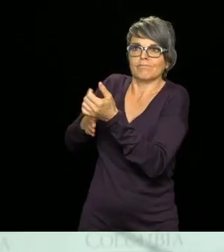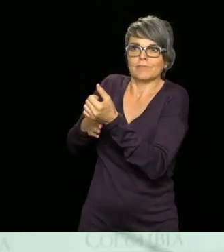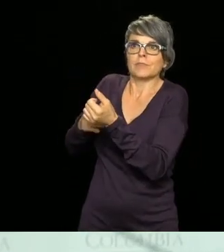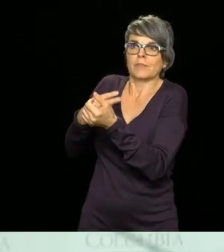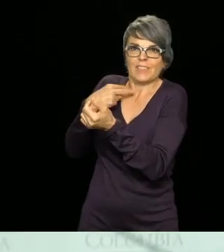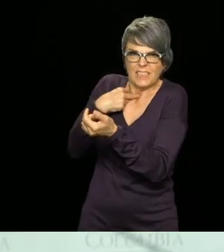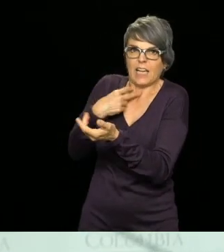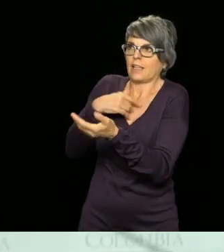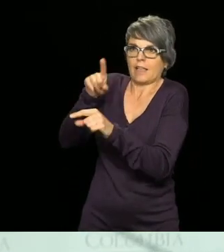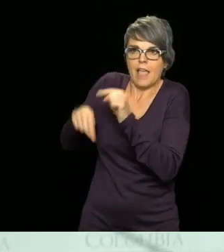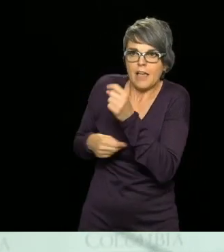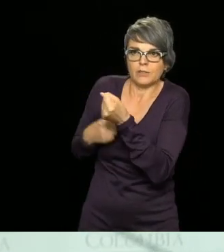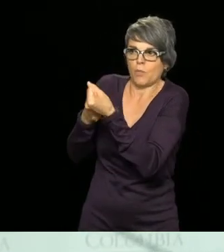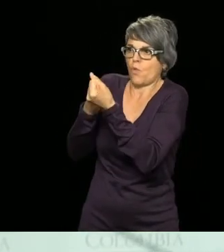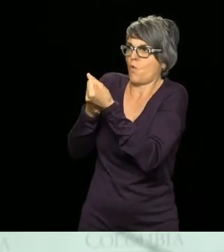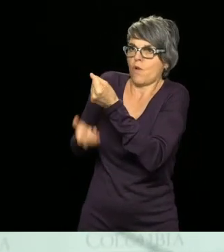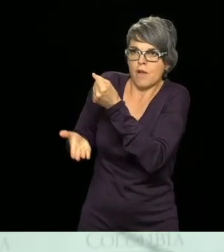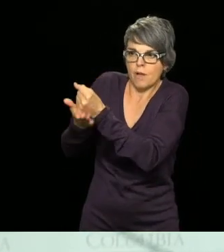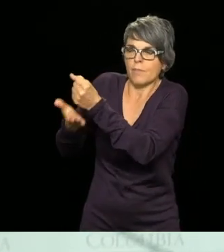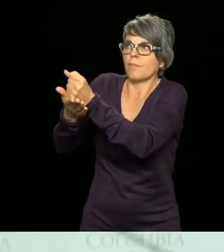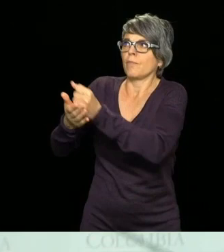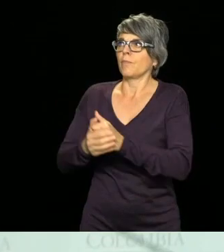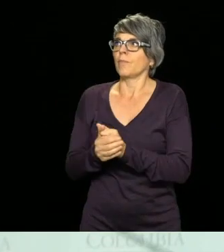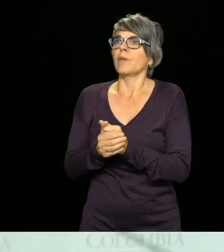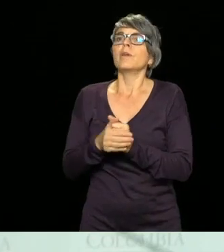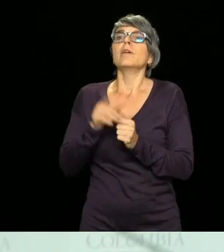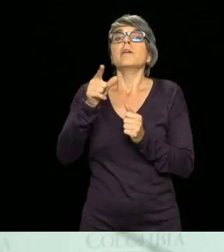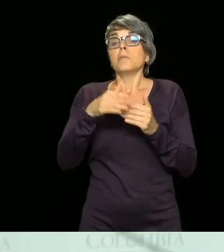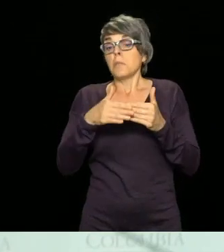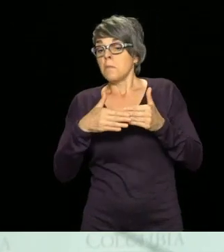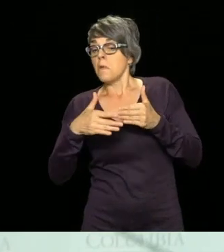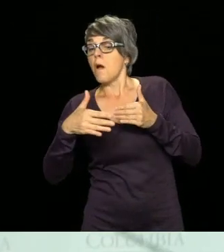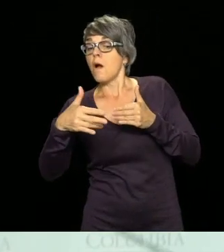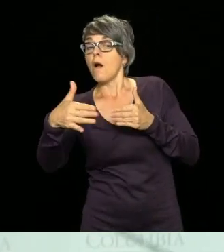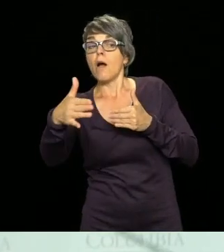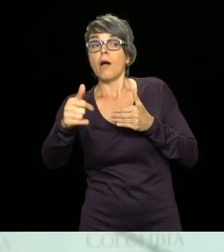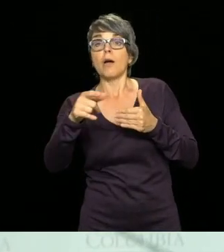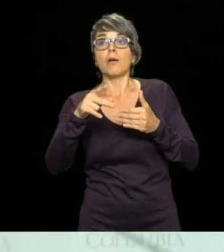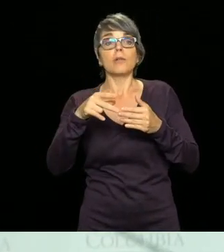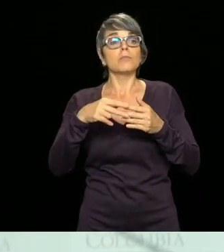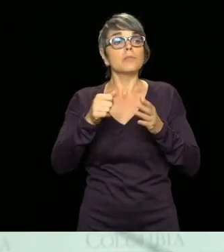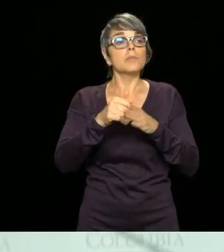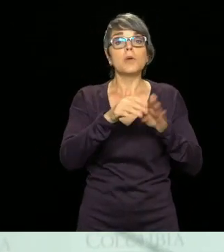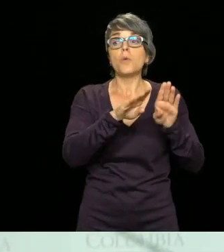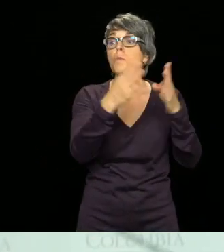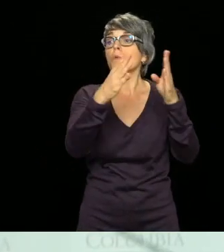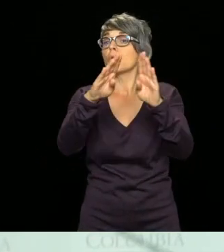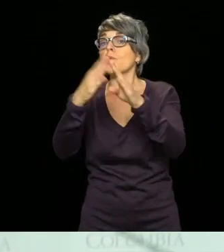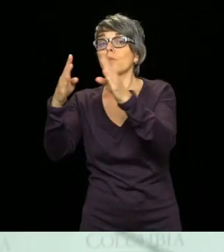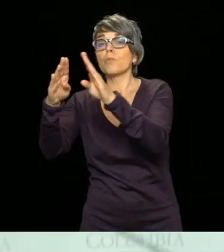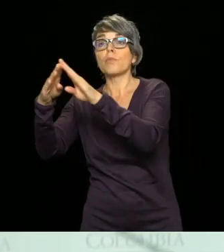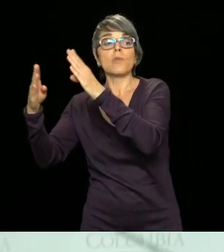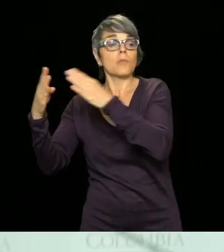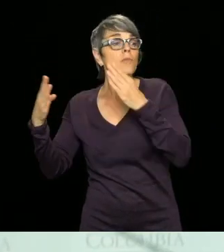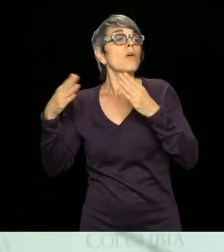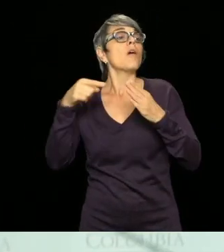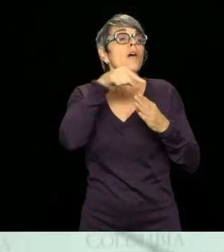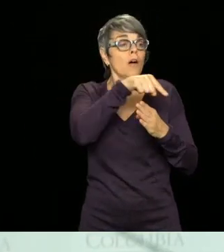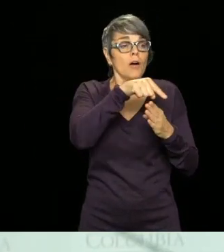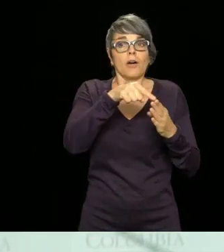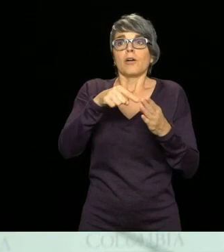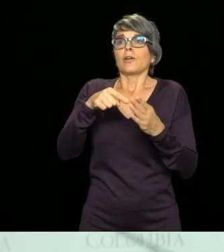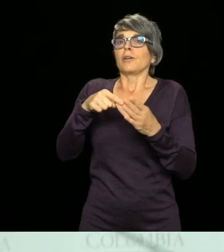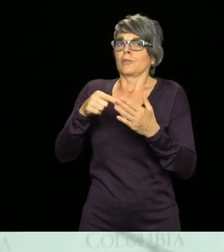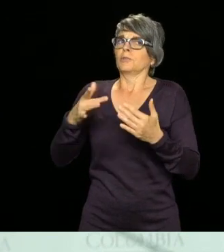perhaps phase three and people are a lot more free to move, we are bracing for